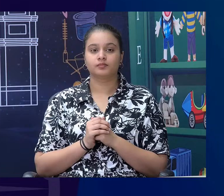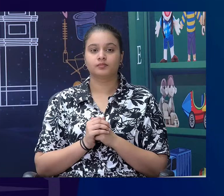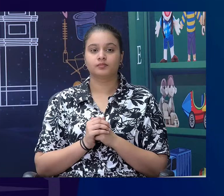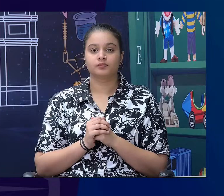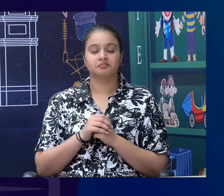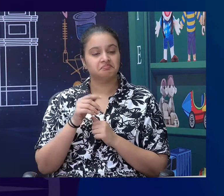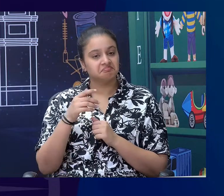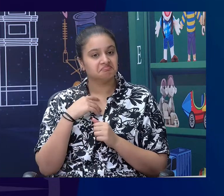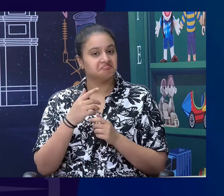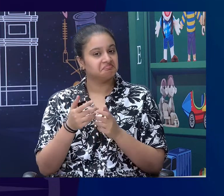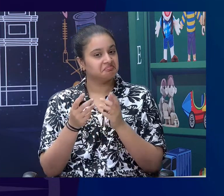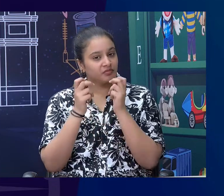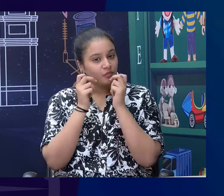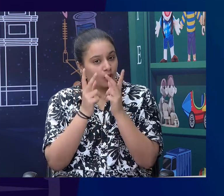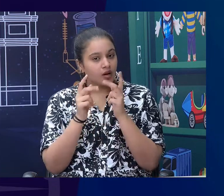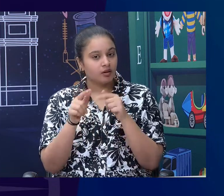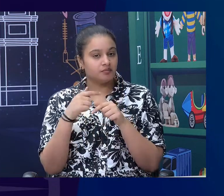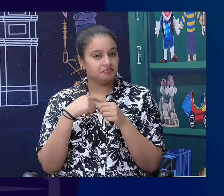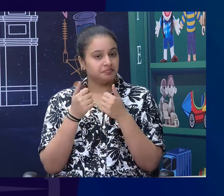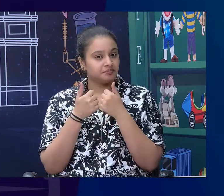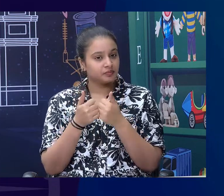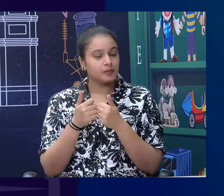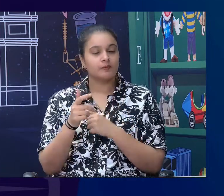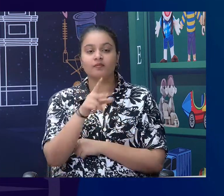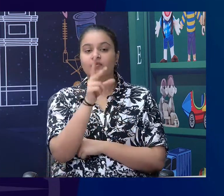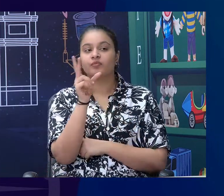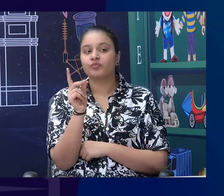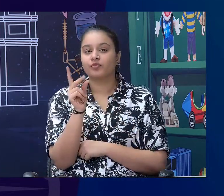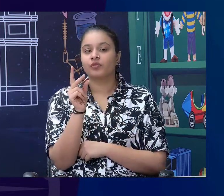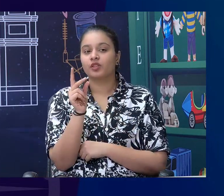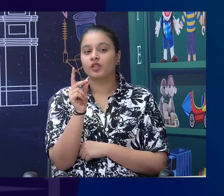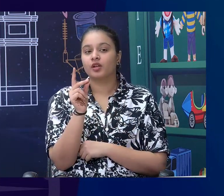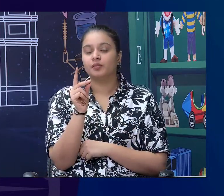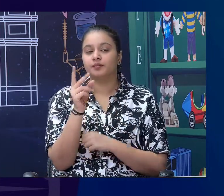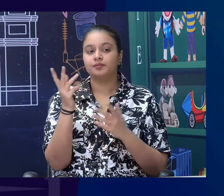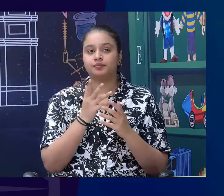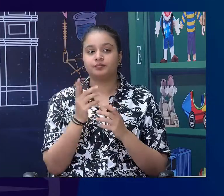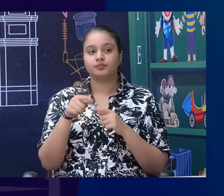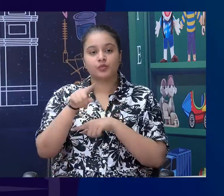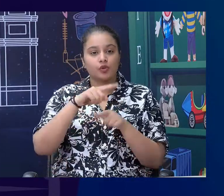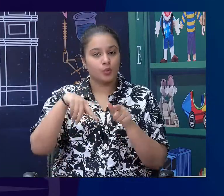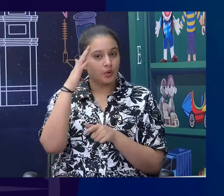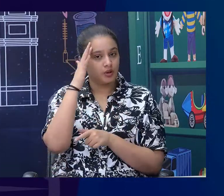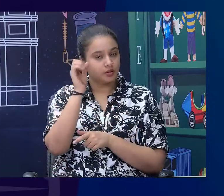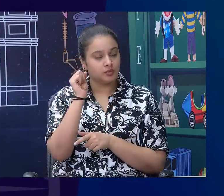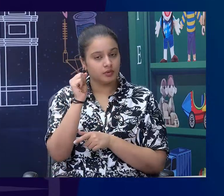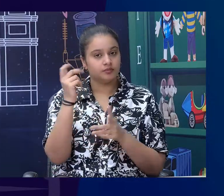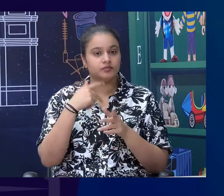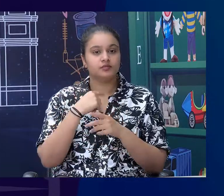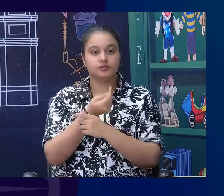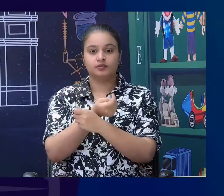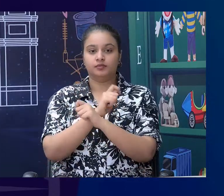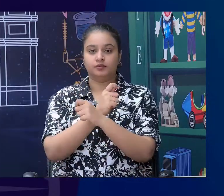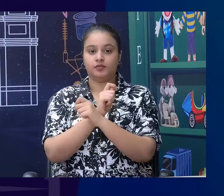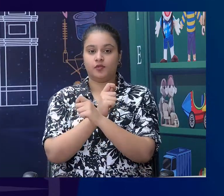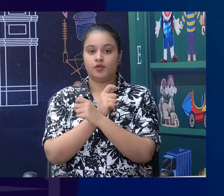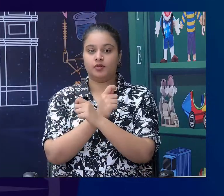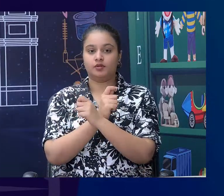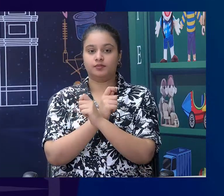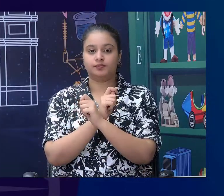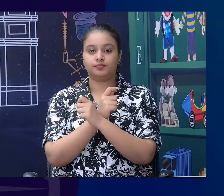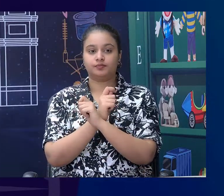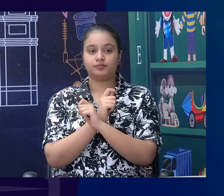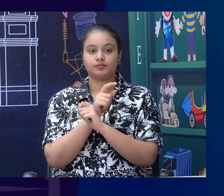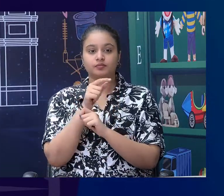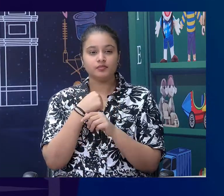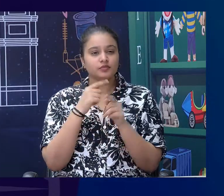That's intriguing. Oh yes. Okay, the second animal that you remember? Yes, the horse. Okay children, it's